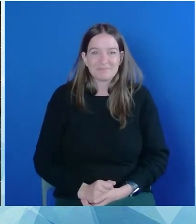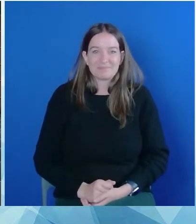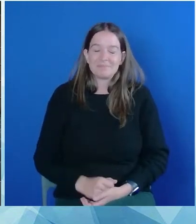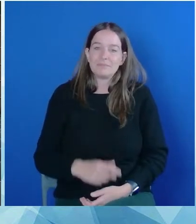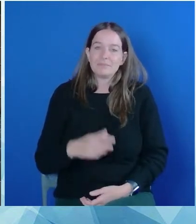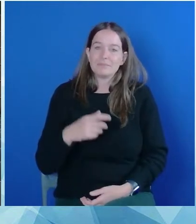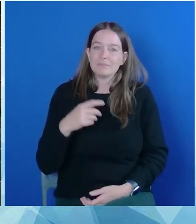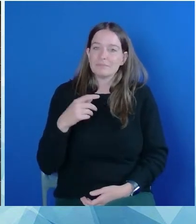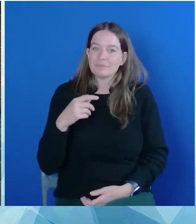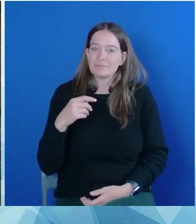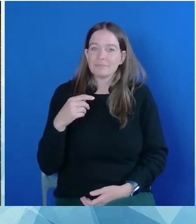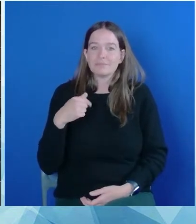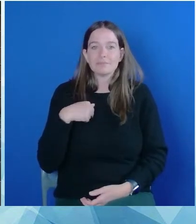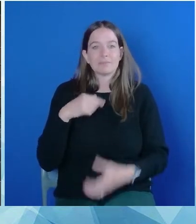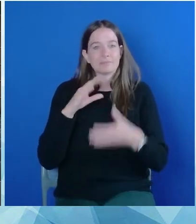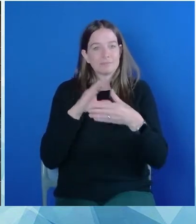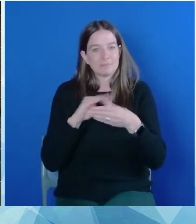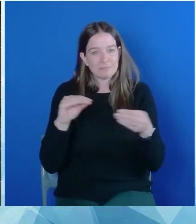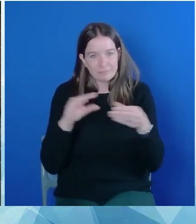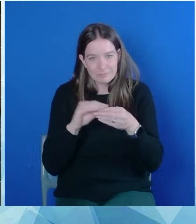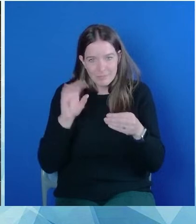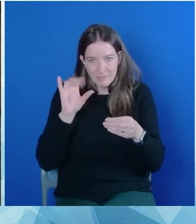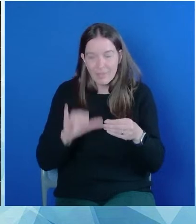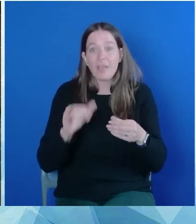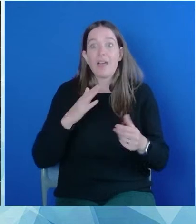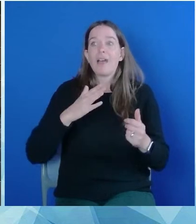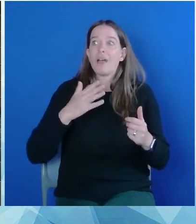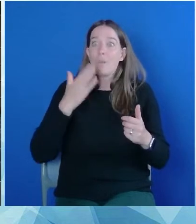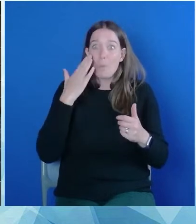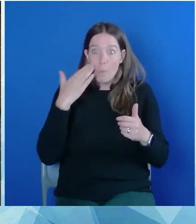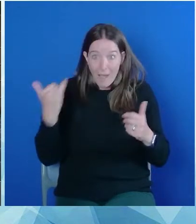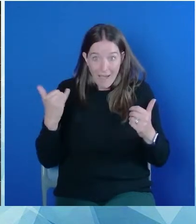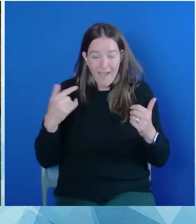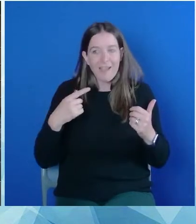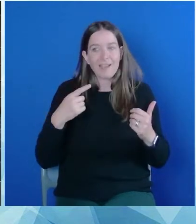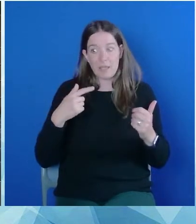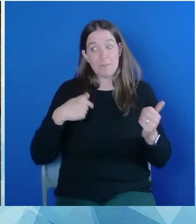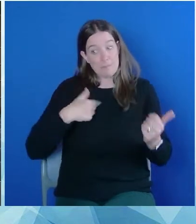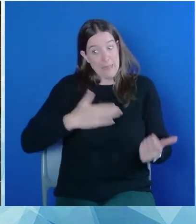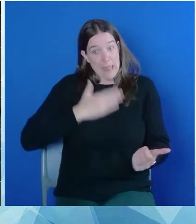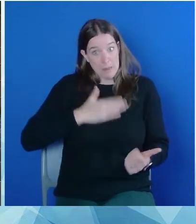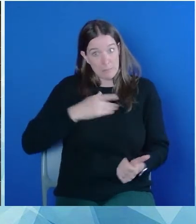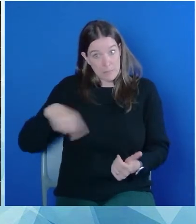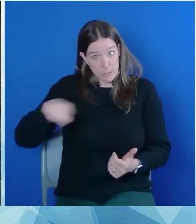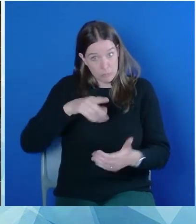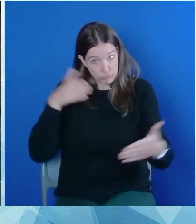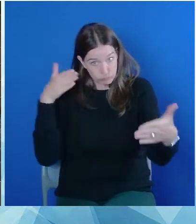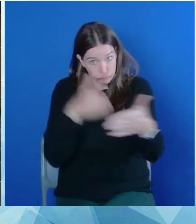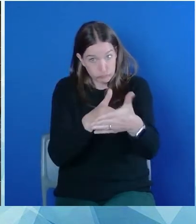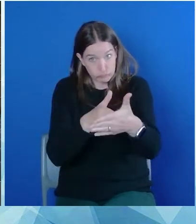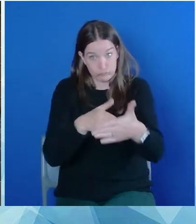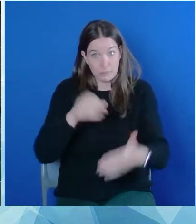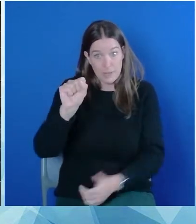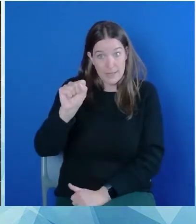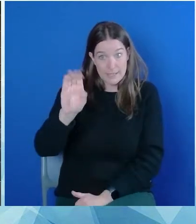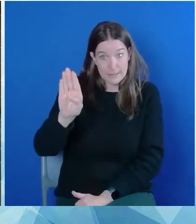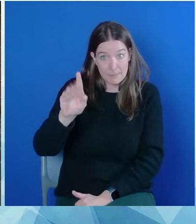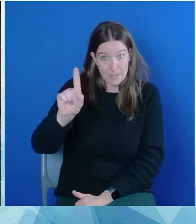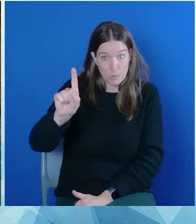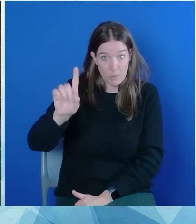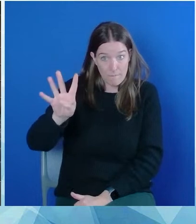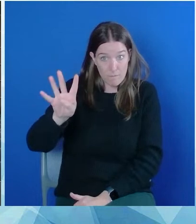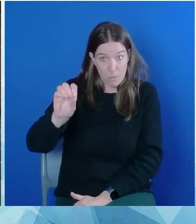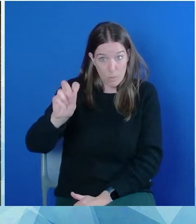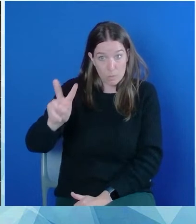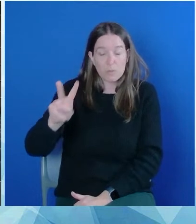The reason I share that and why I'm so glad that you have decided to oppose SB 1402 is because the